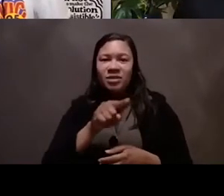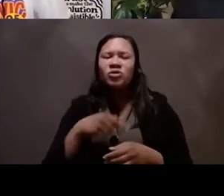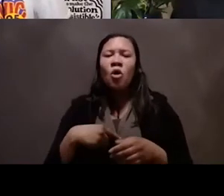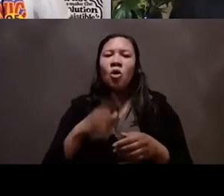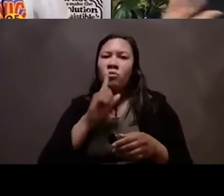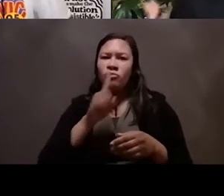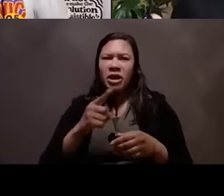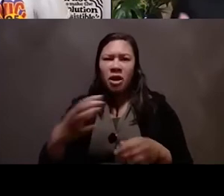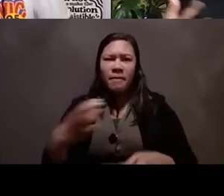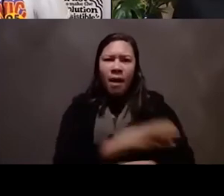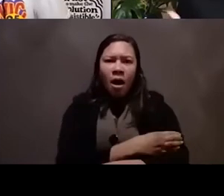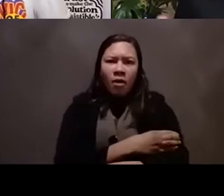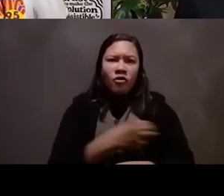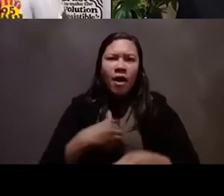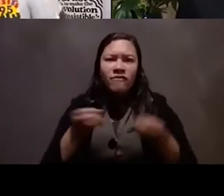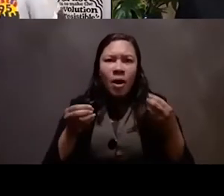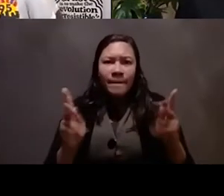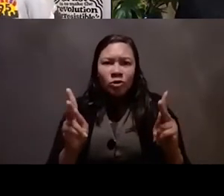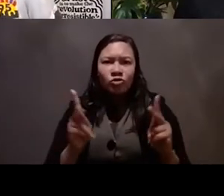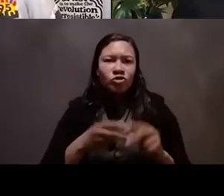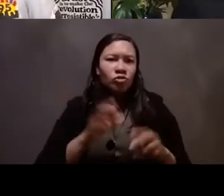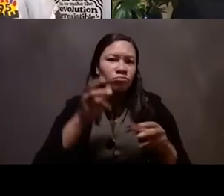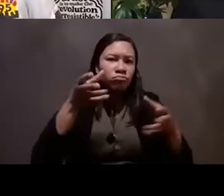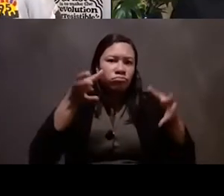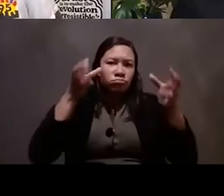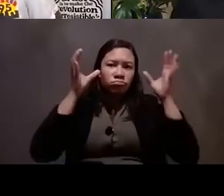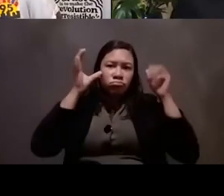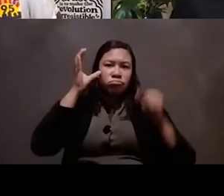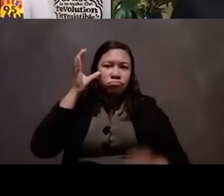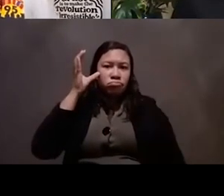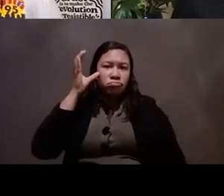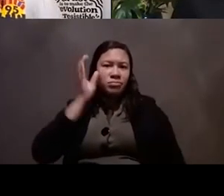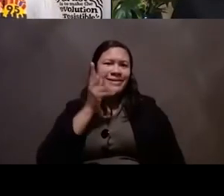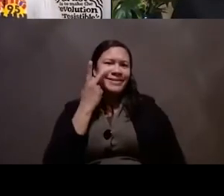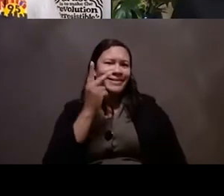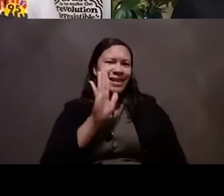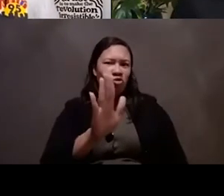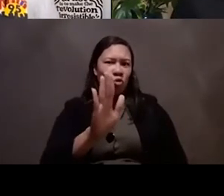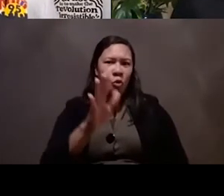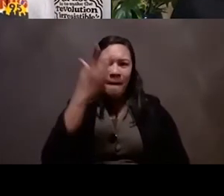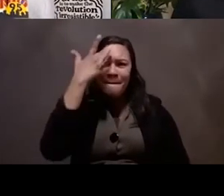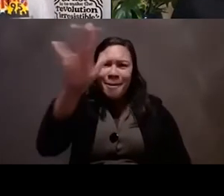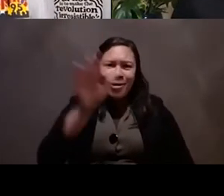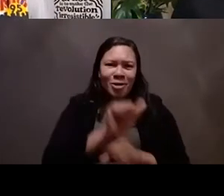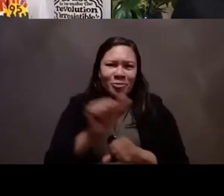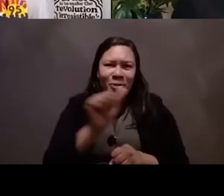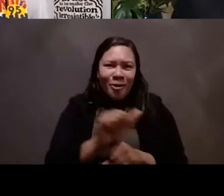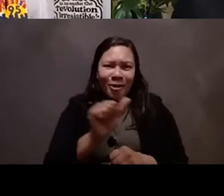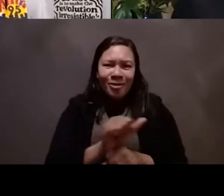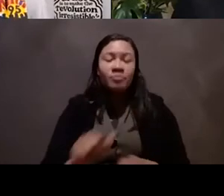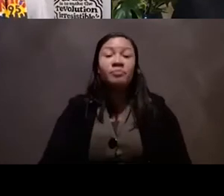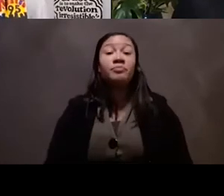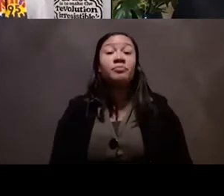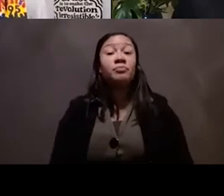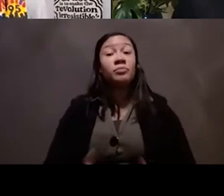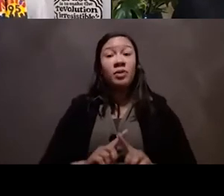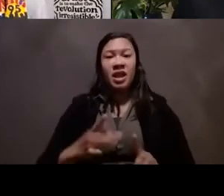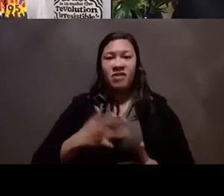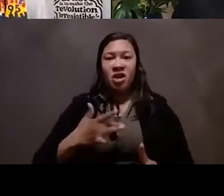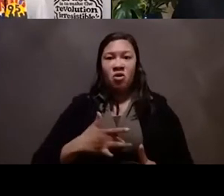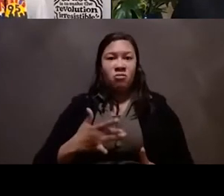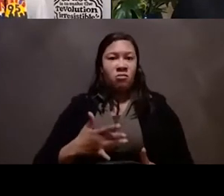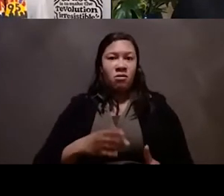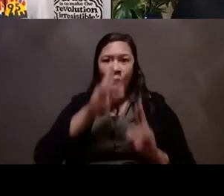powerful, just to kind of be a fly on the wall to your brilliance. But I also was just honored to be able to